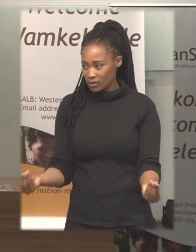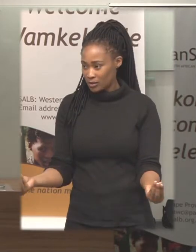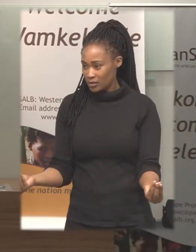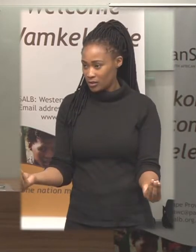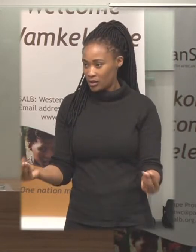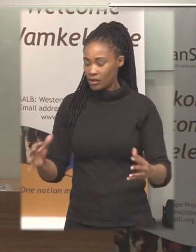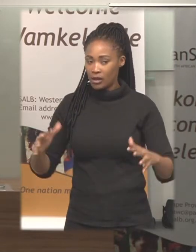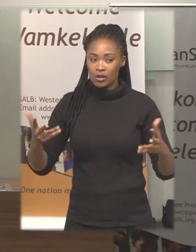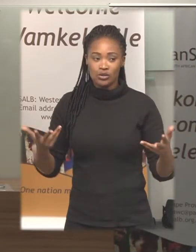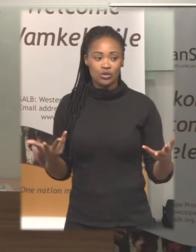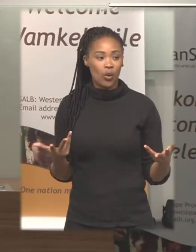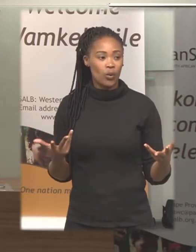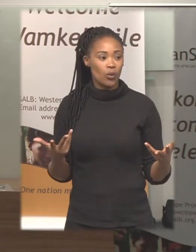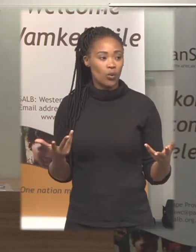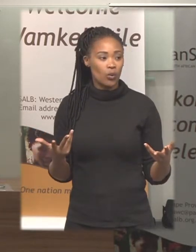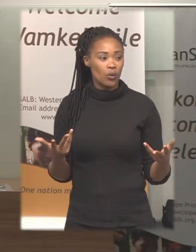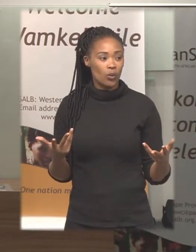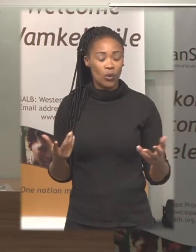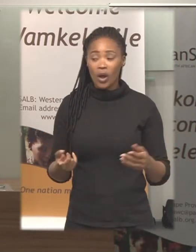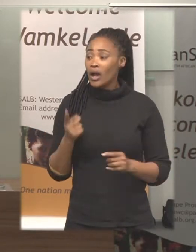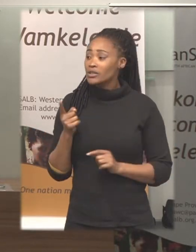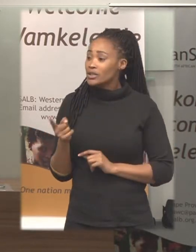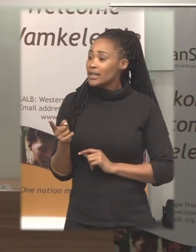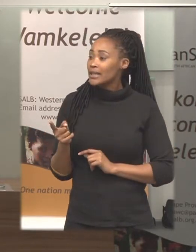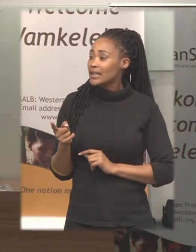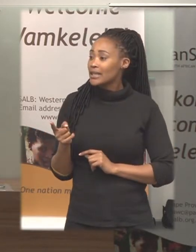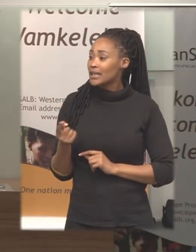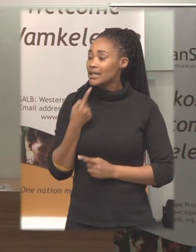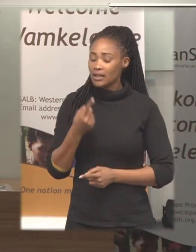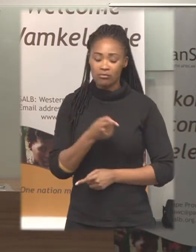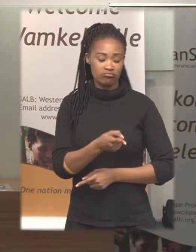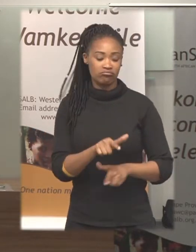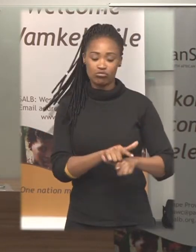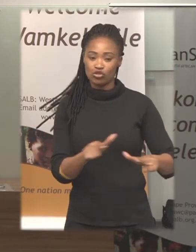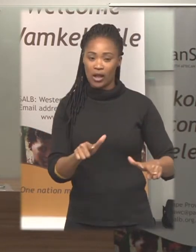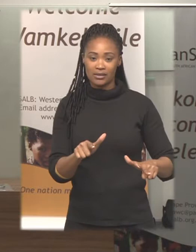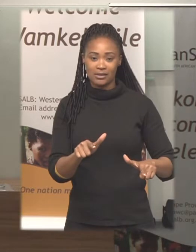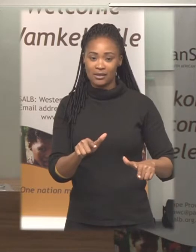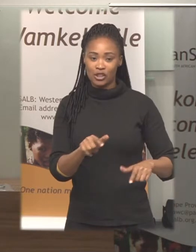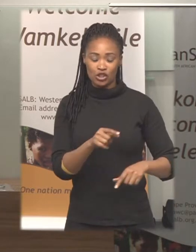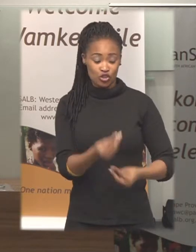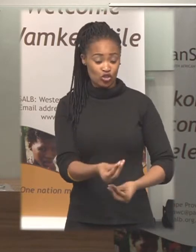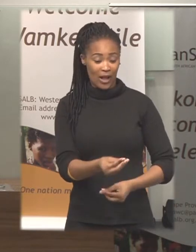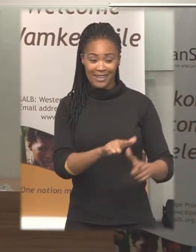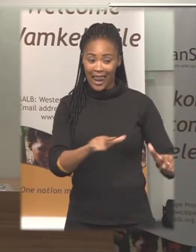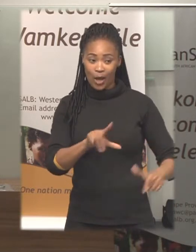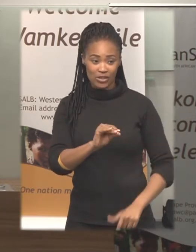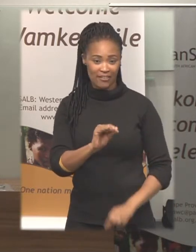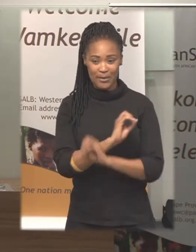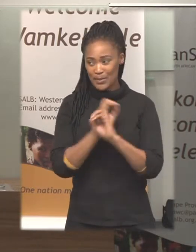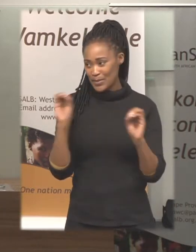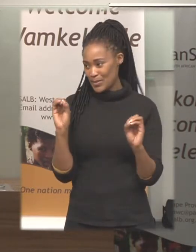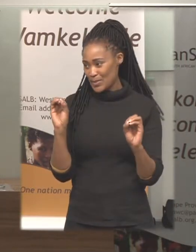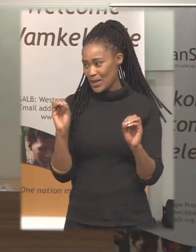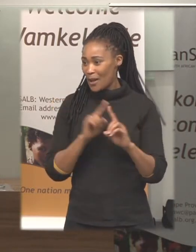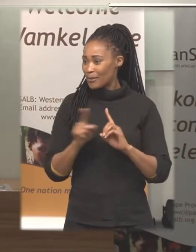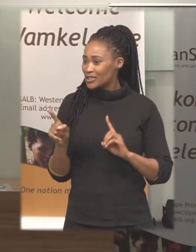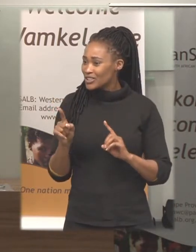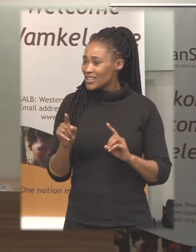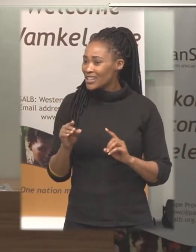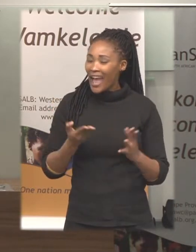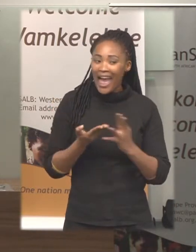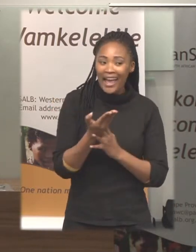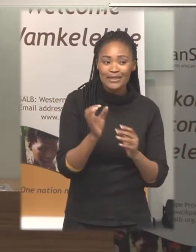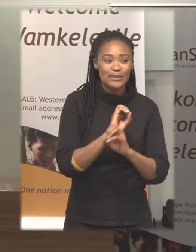So she is actually treating a child as having no language when in fact she doesn't have access or hasn't checked what